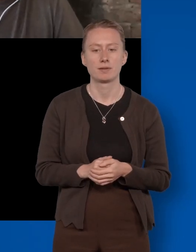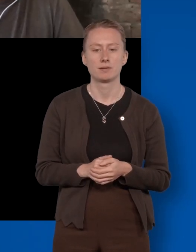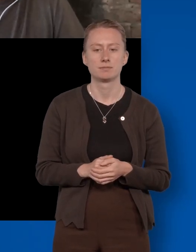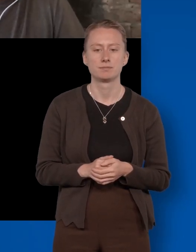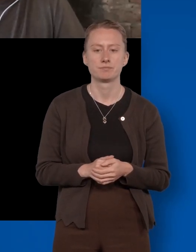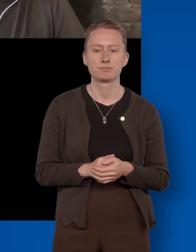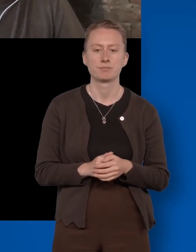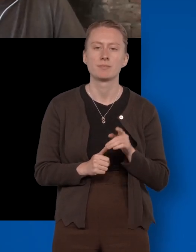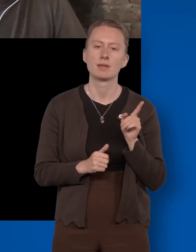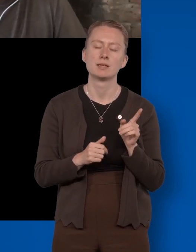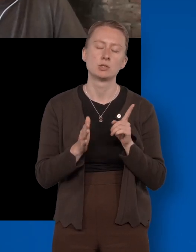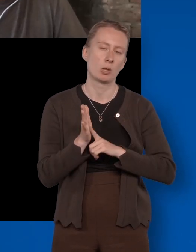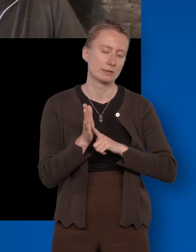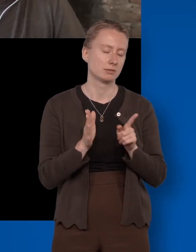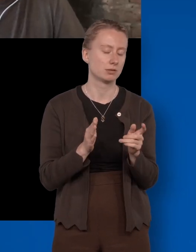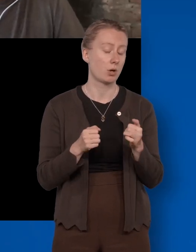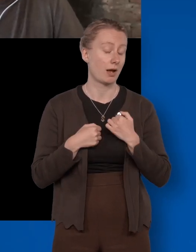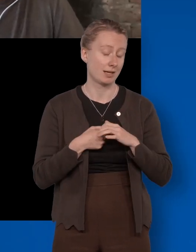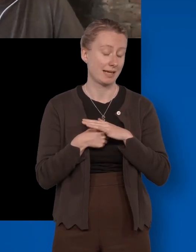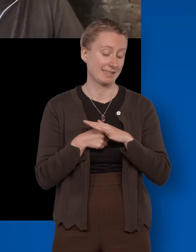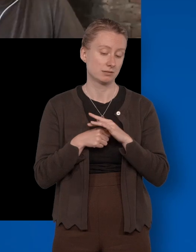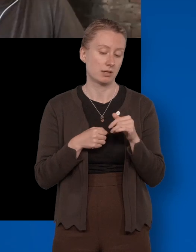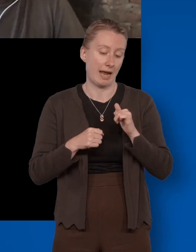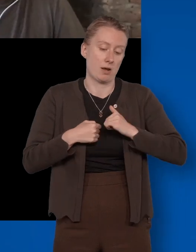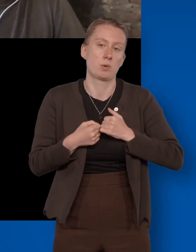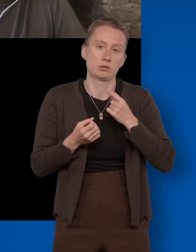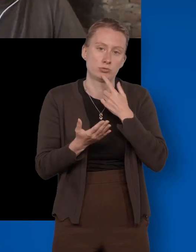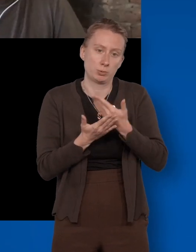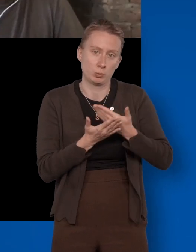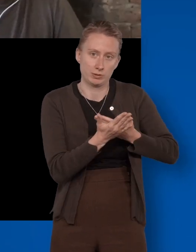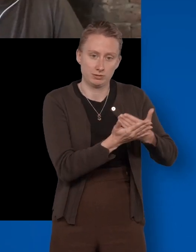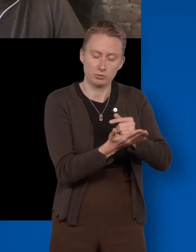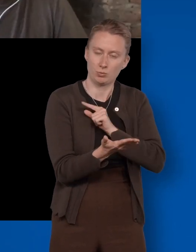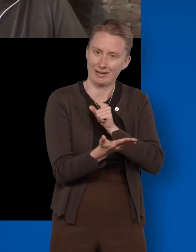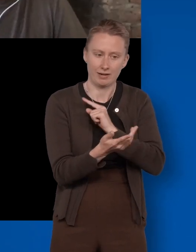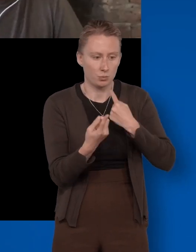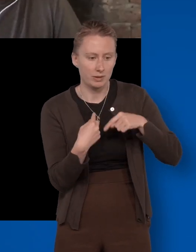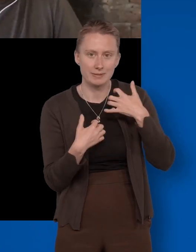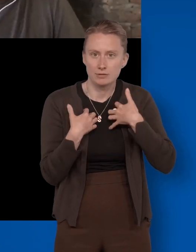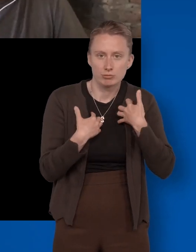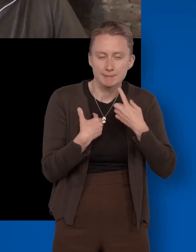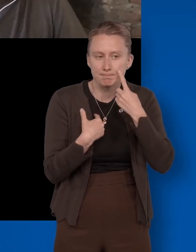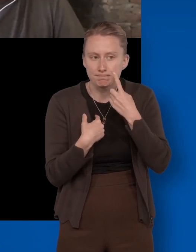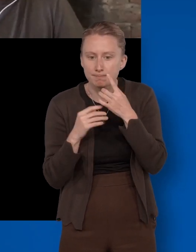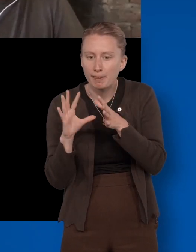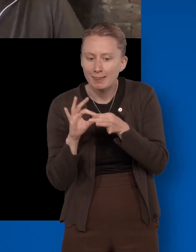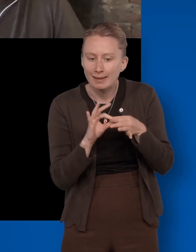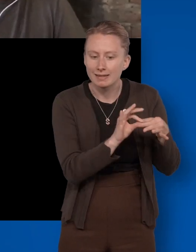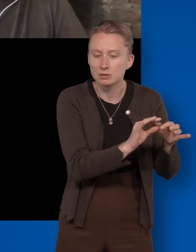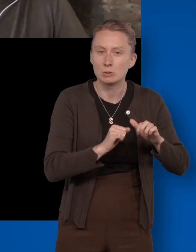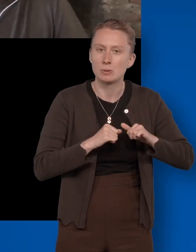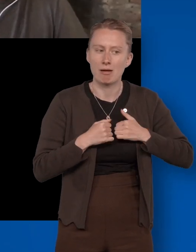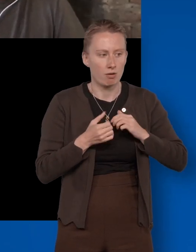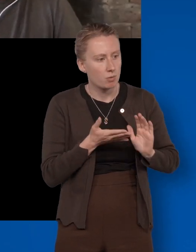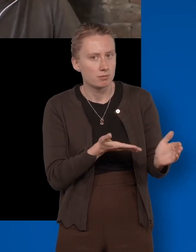case, it's just our reports. That was mostly because we were interested in seeing what are sort of the links to